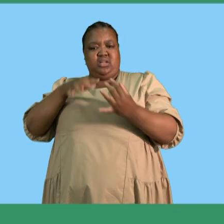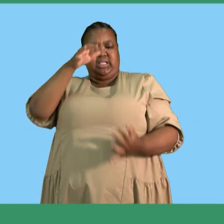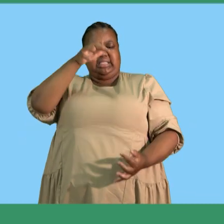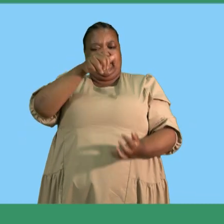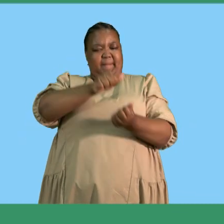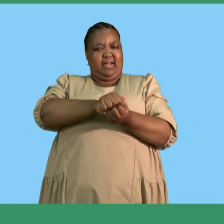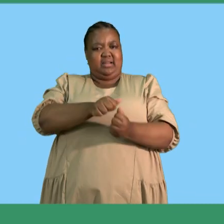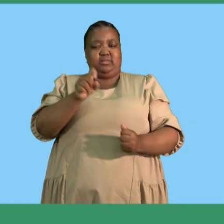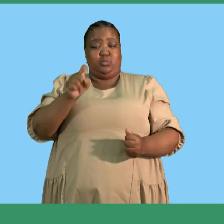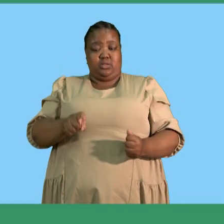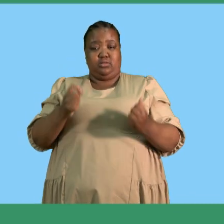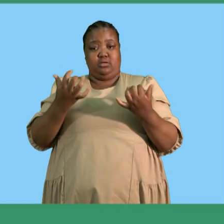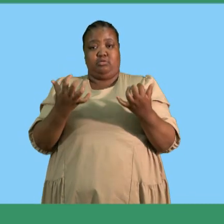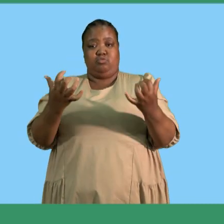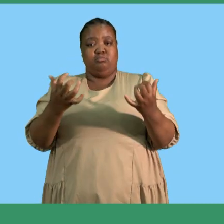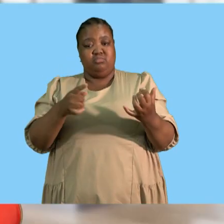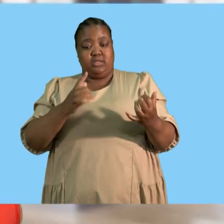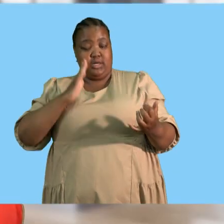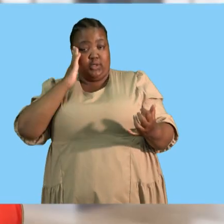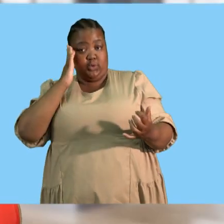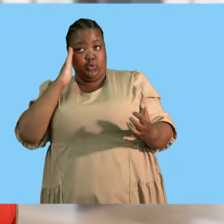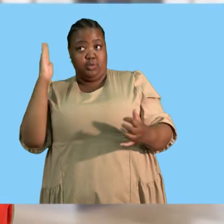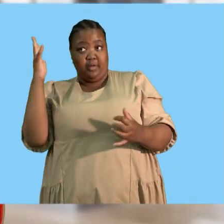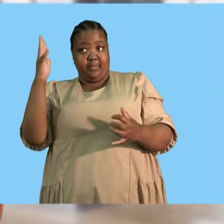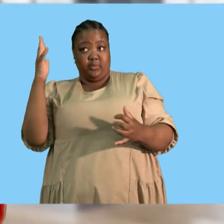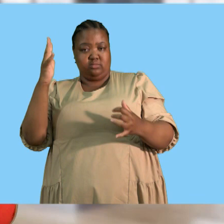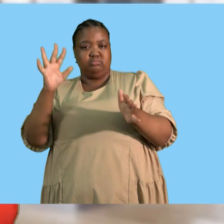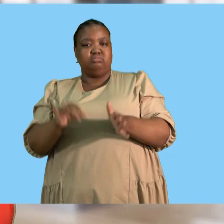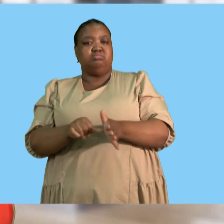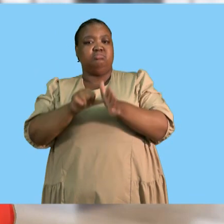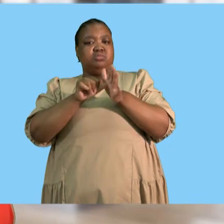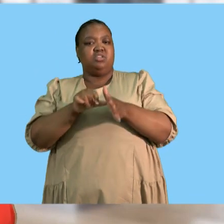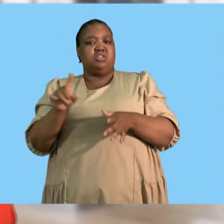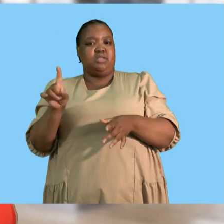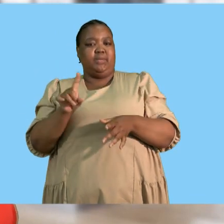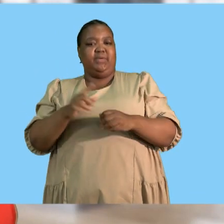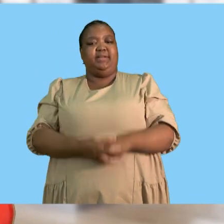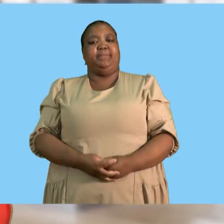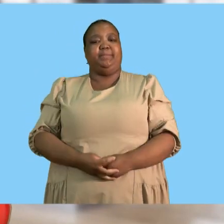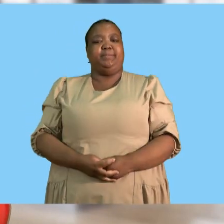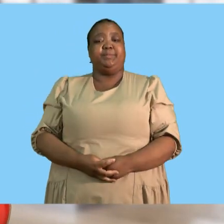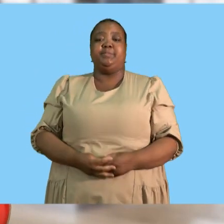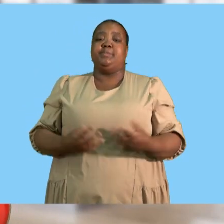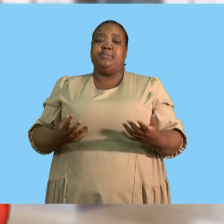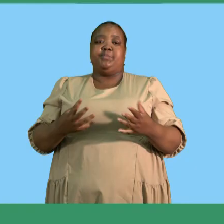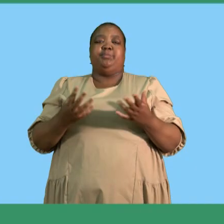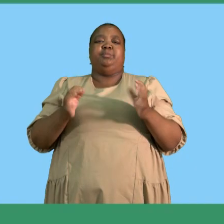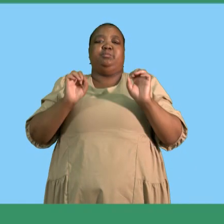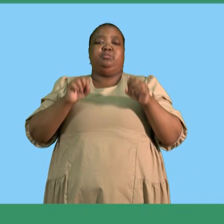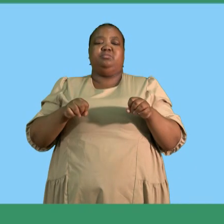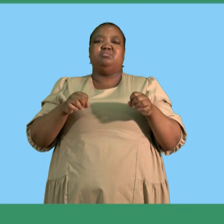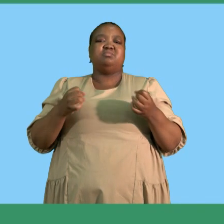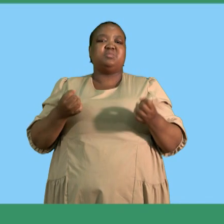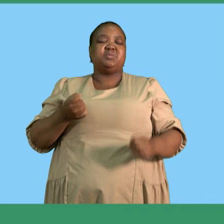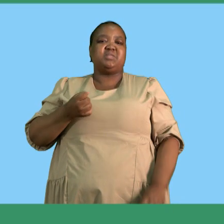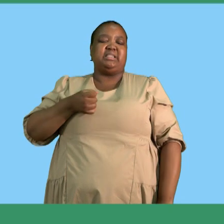your audience knows exactly what is important in that presentation. Very importantly, you must use